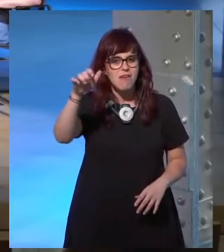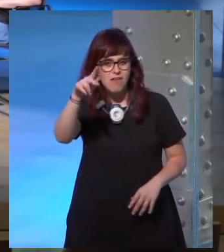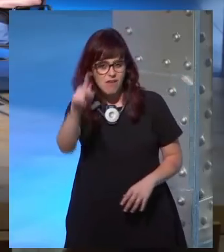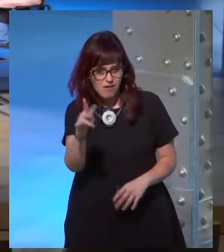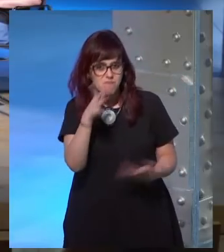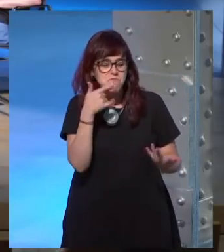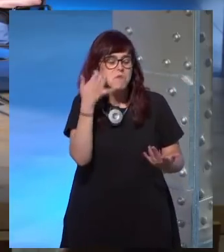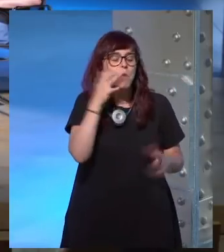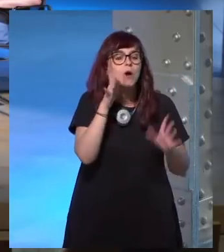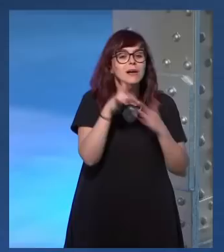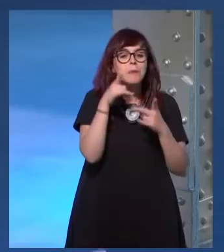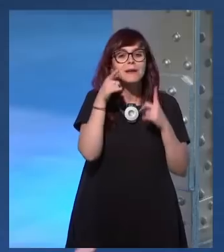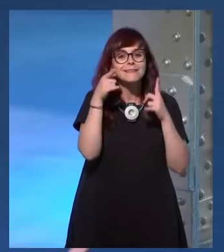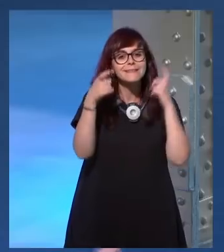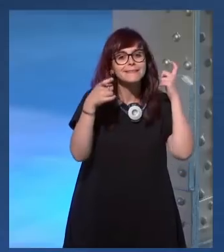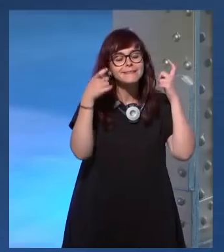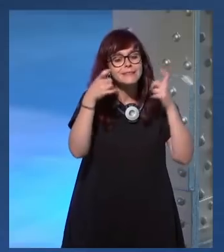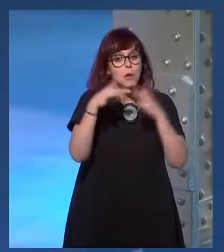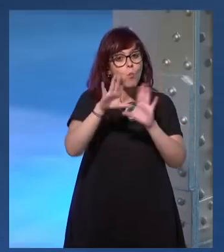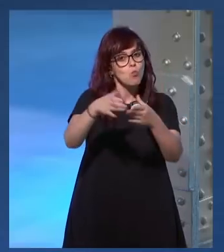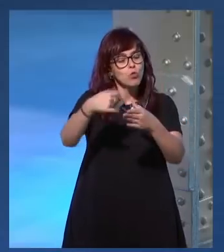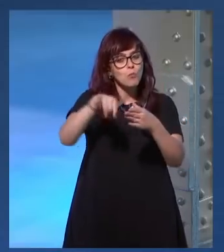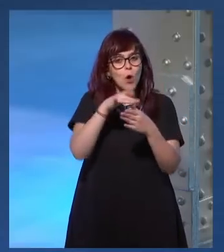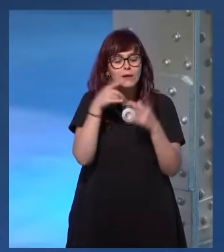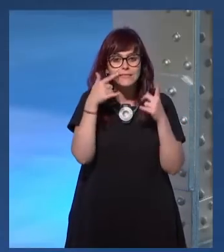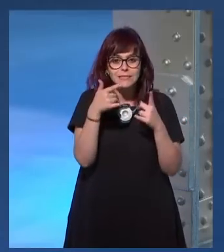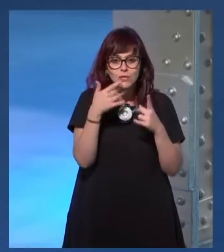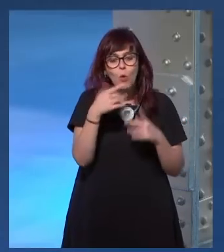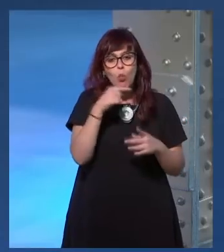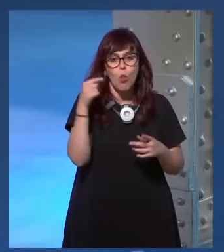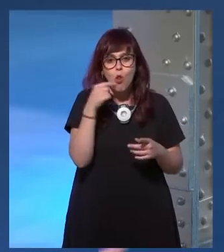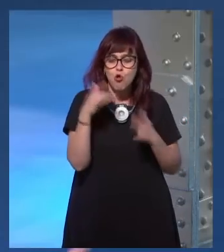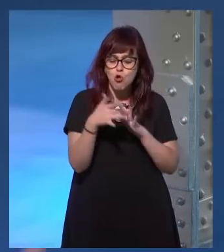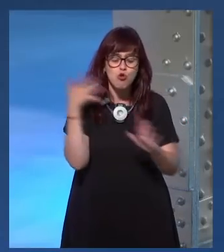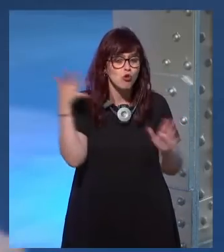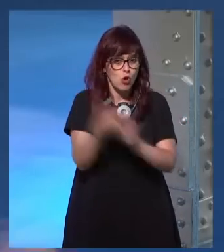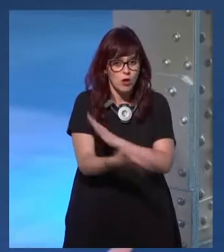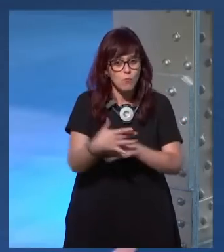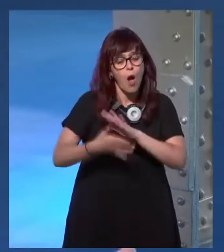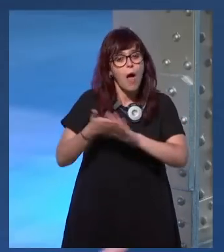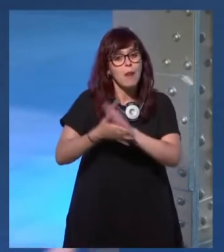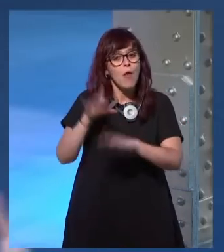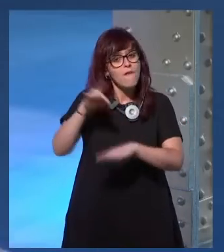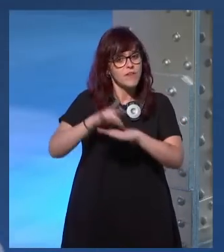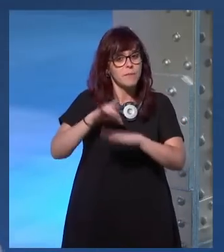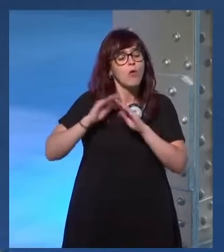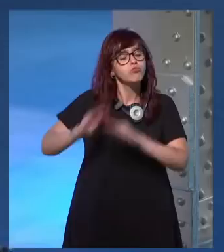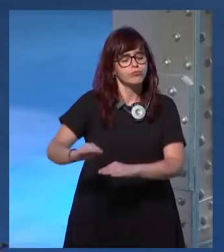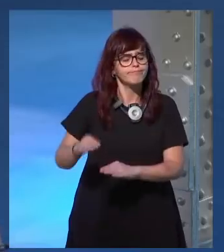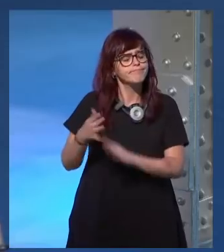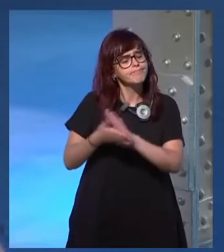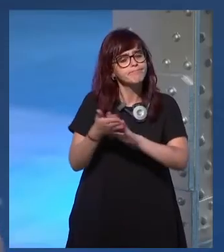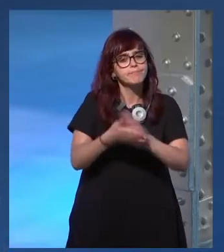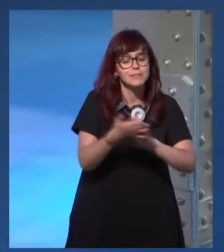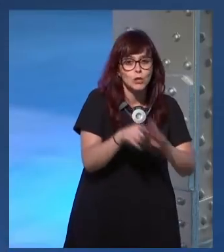it can affect, as a writer, the fact of having a chronic disease.